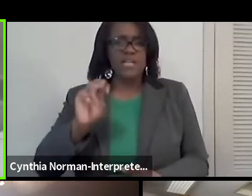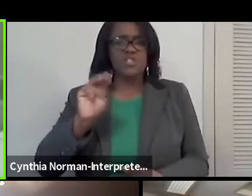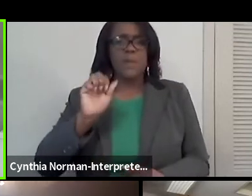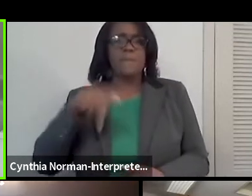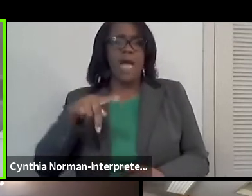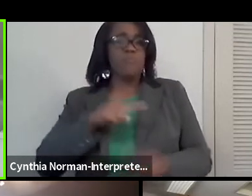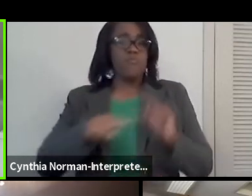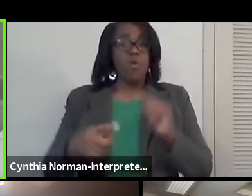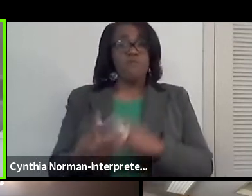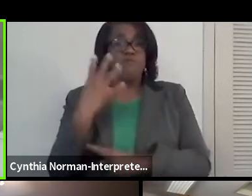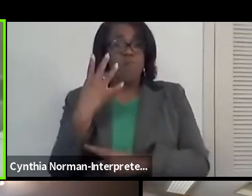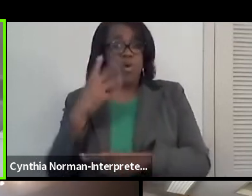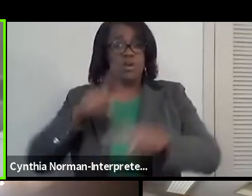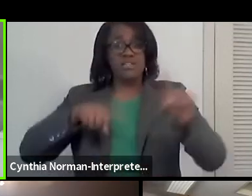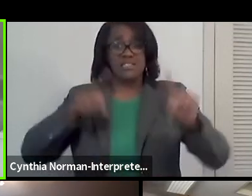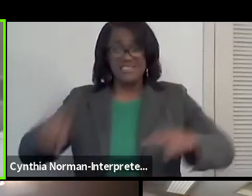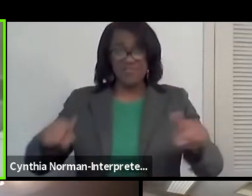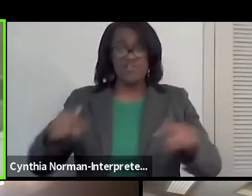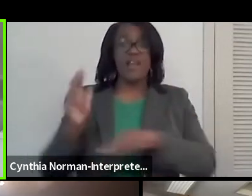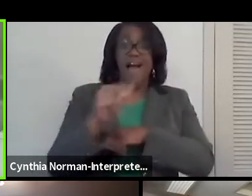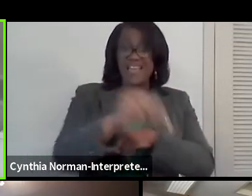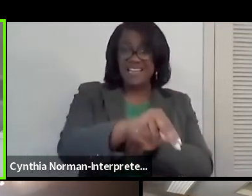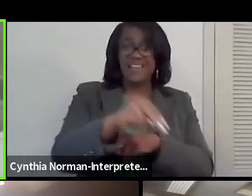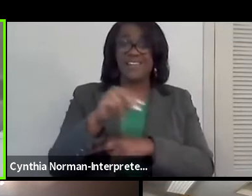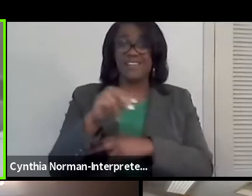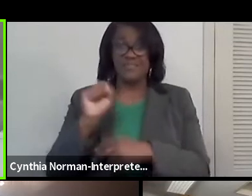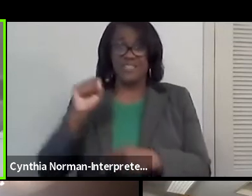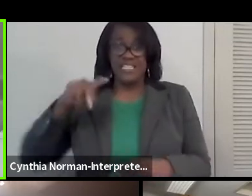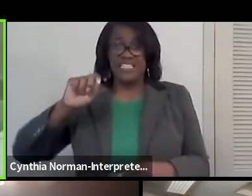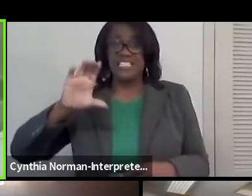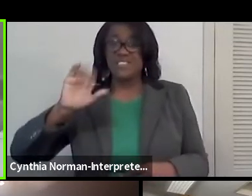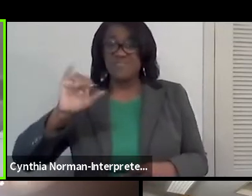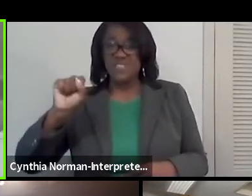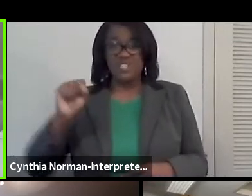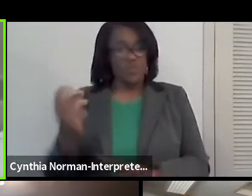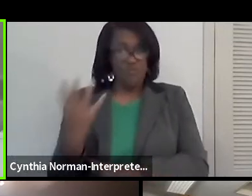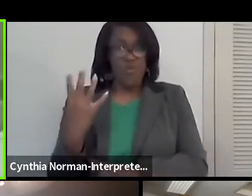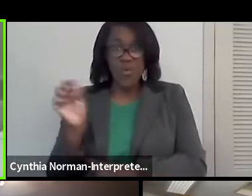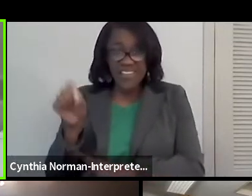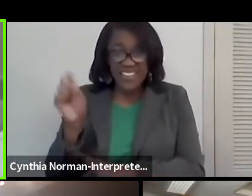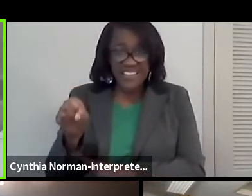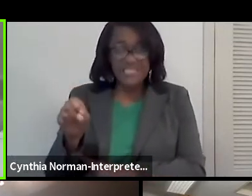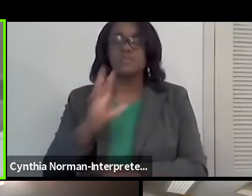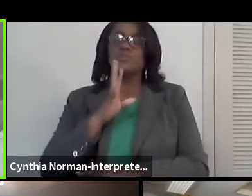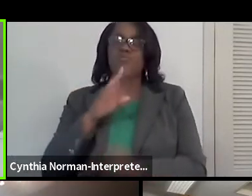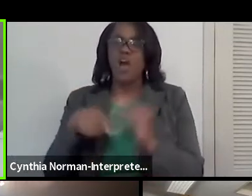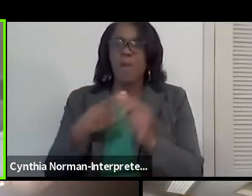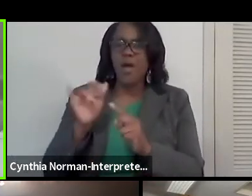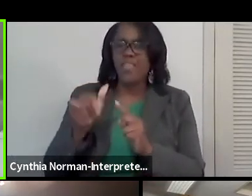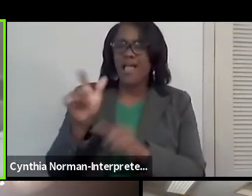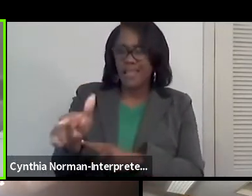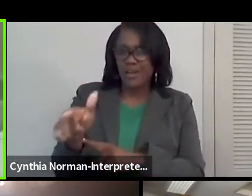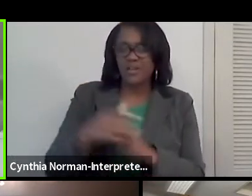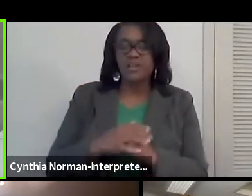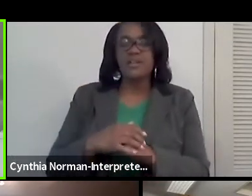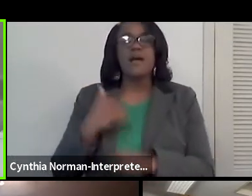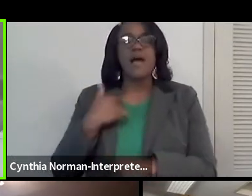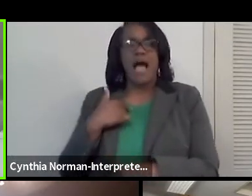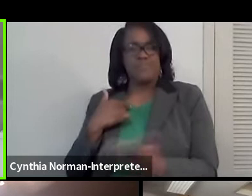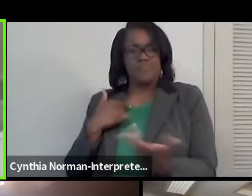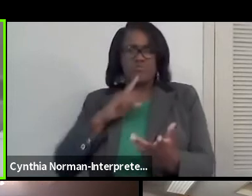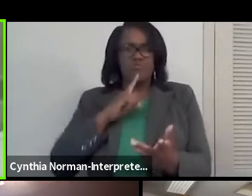are in fact four hyena species, which we could talk more about later. And that's, you know, a huge endeavor they've been working on for a couple of years that I'm kind of taking the torch